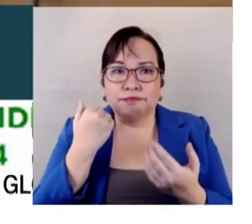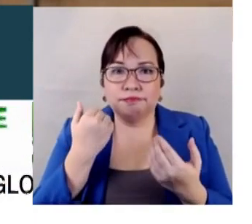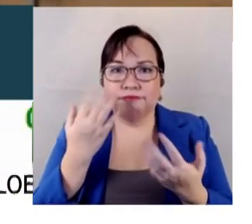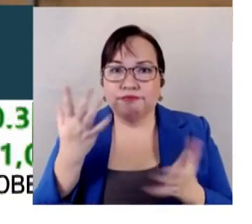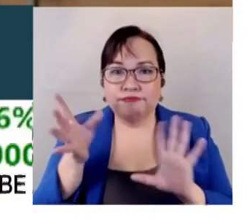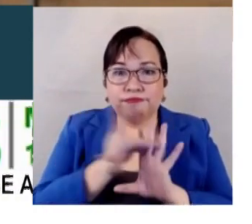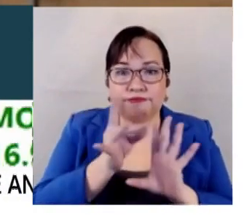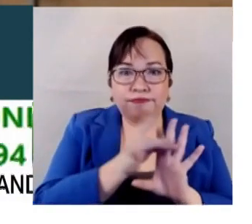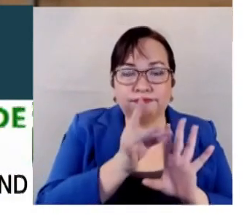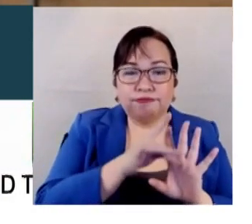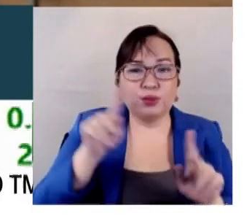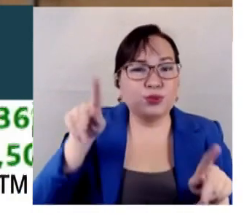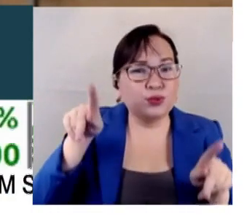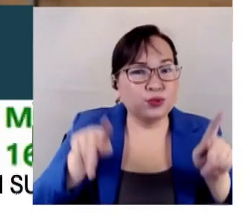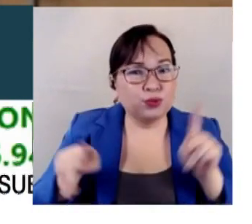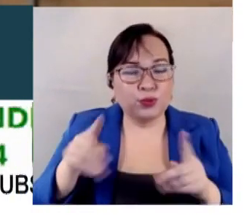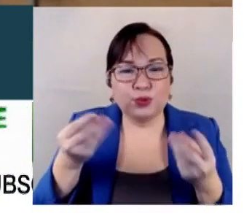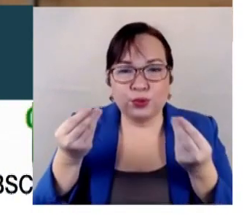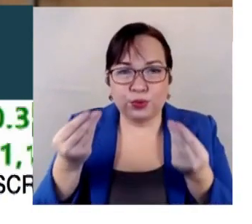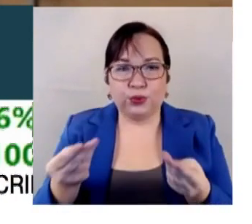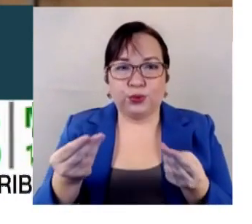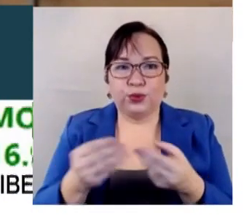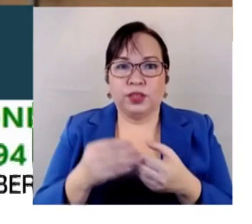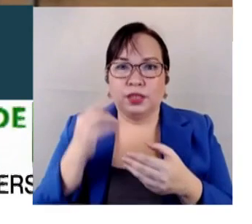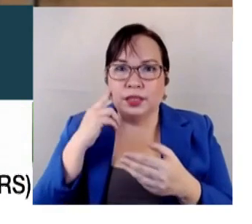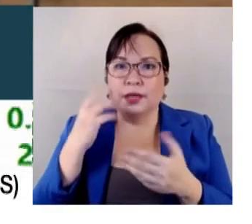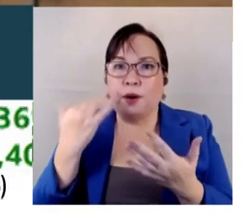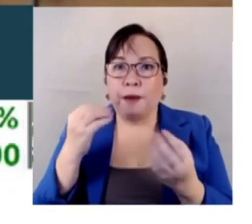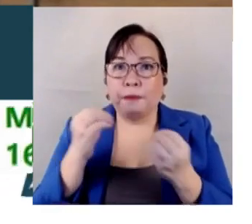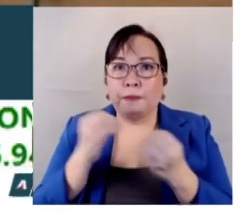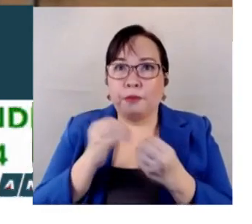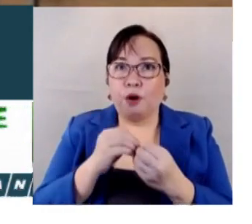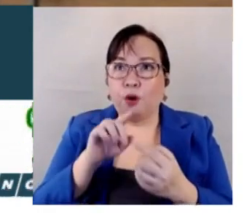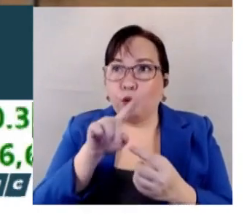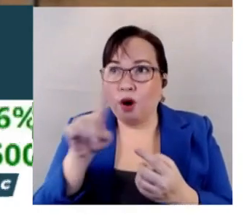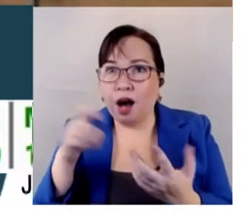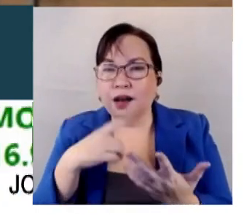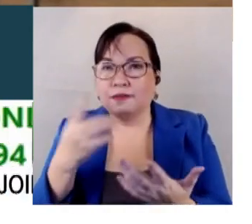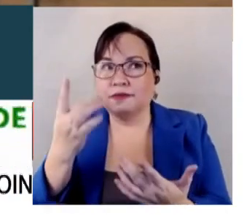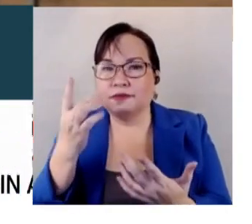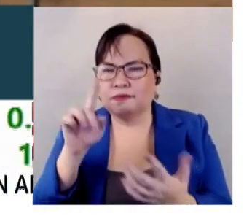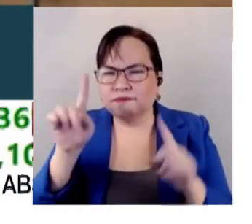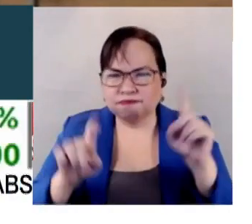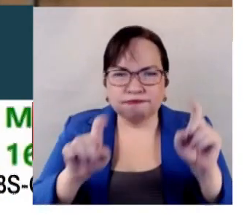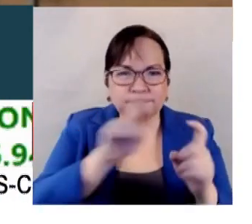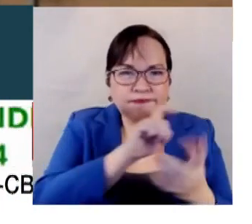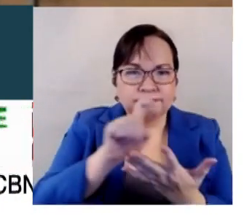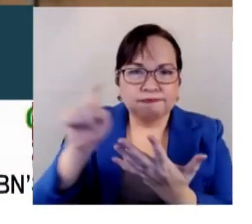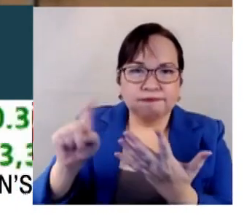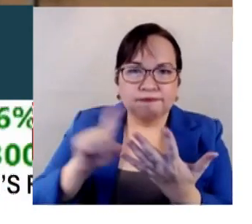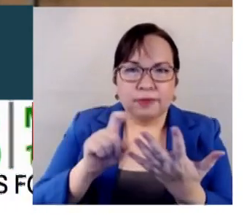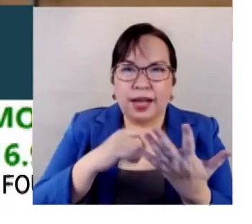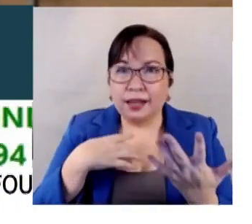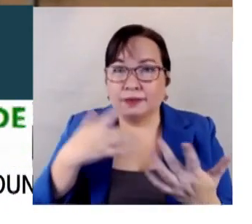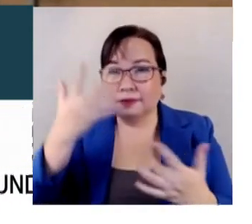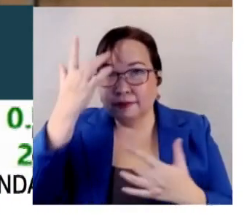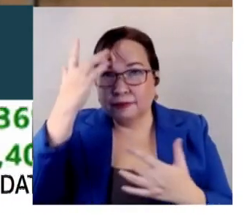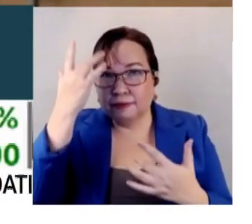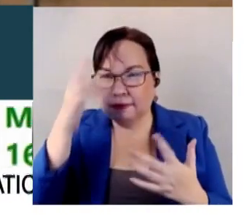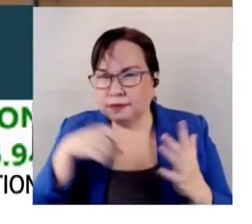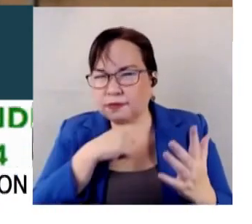generally, the approach is that we're testing those who show symptoms or those who were exposed. So if there